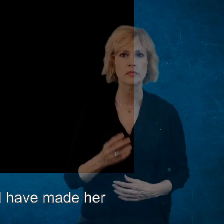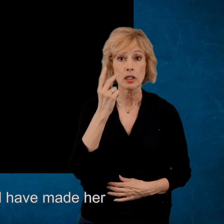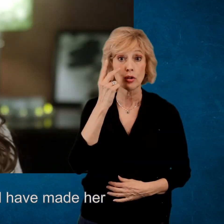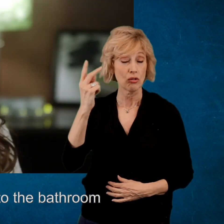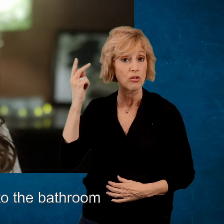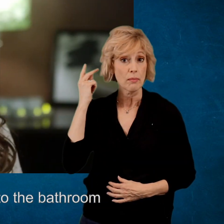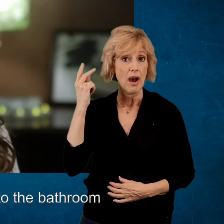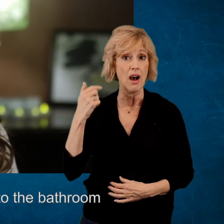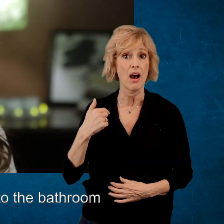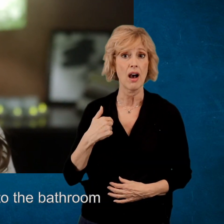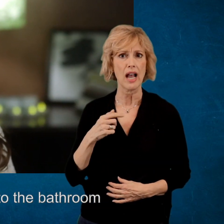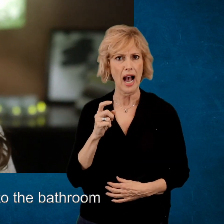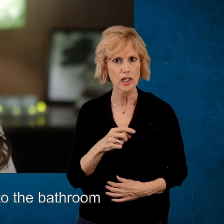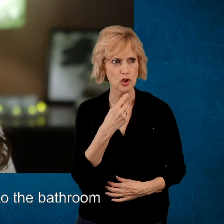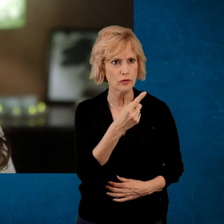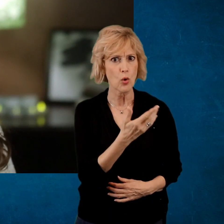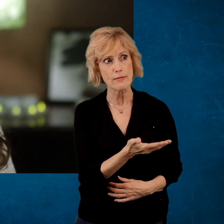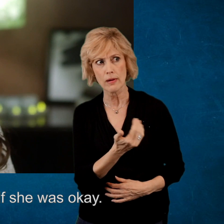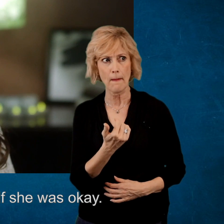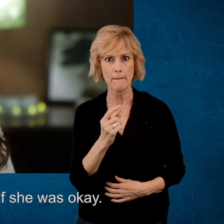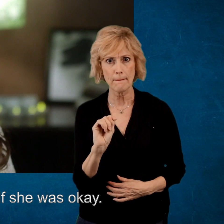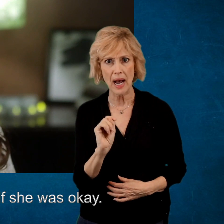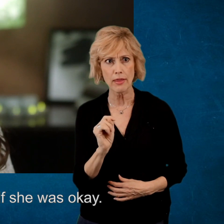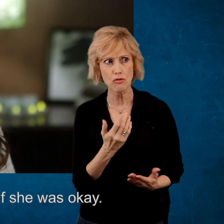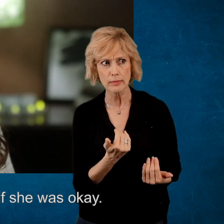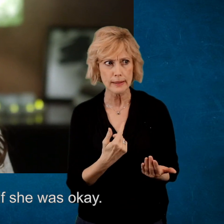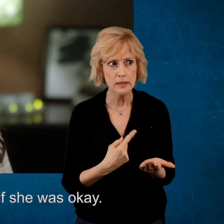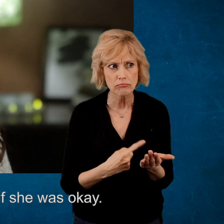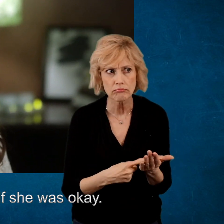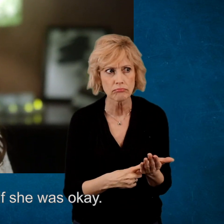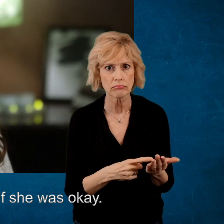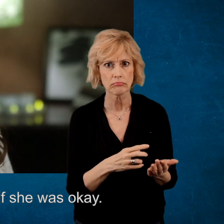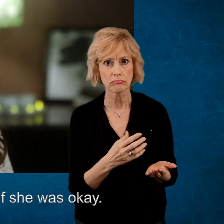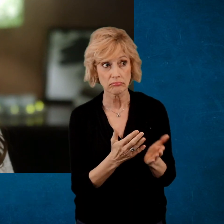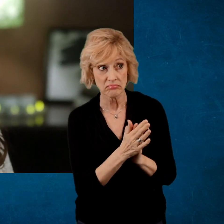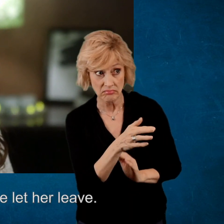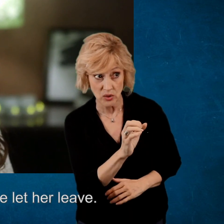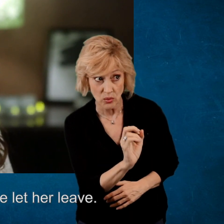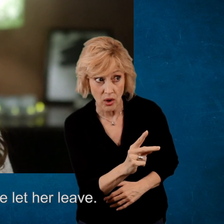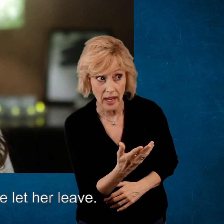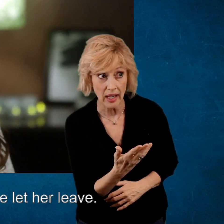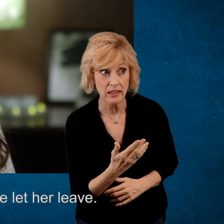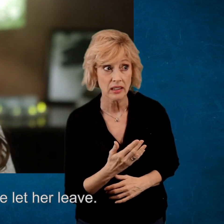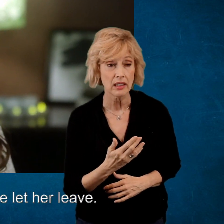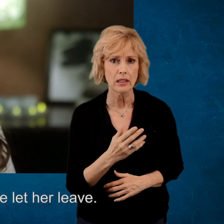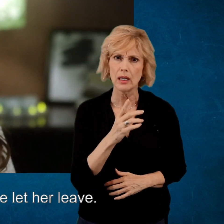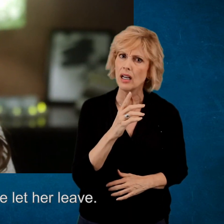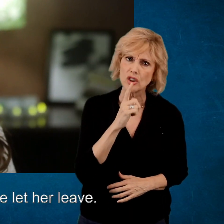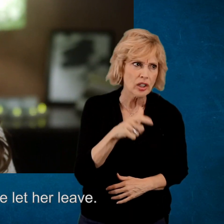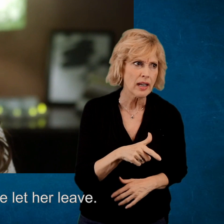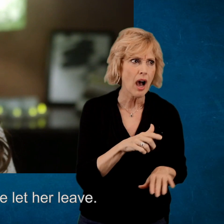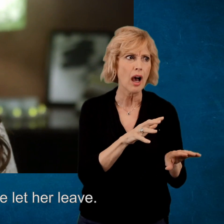her come with me to the bathroom and asked her if she was okay. I shouldn't have let her